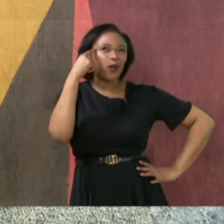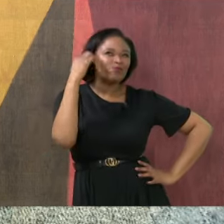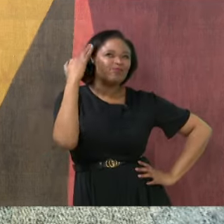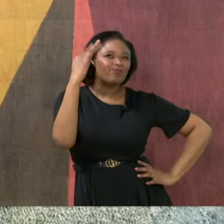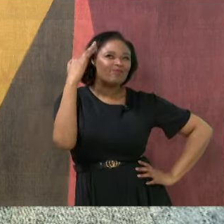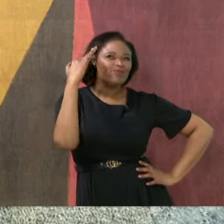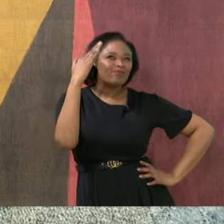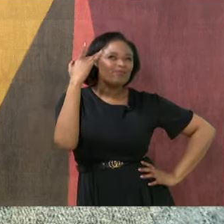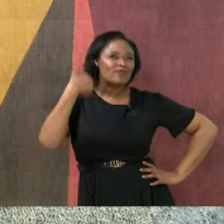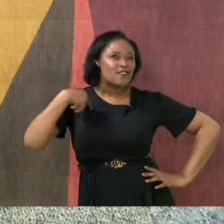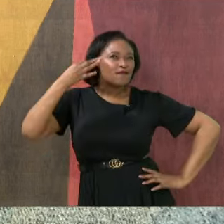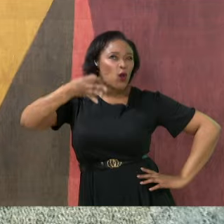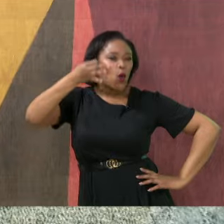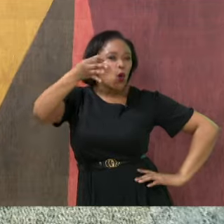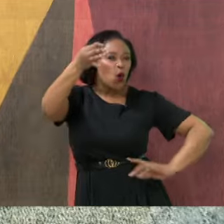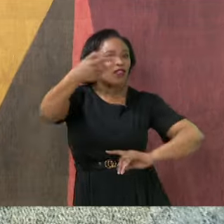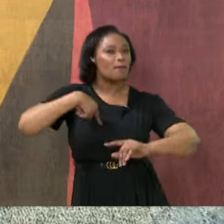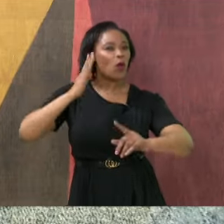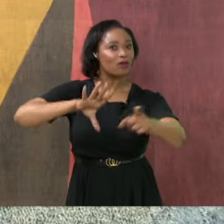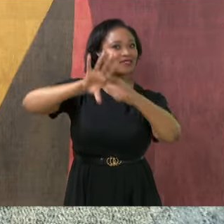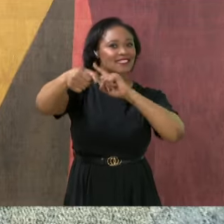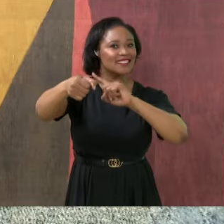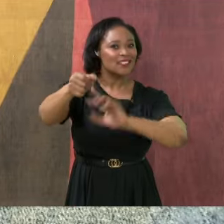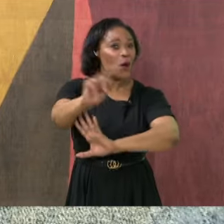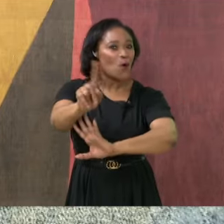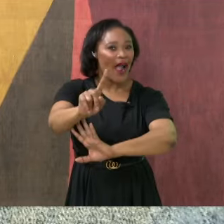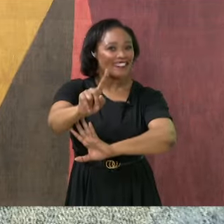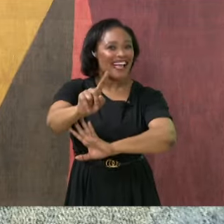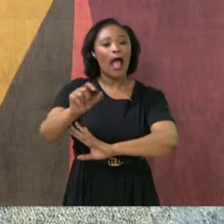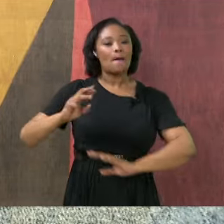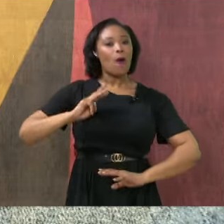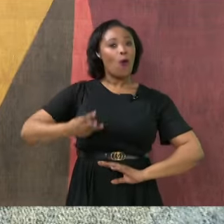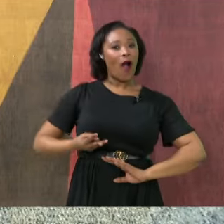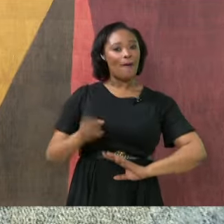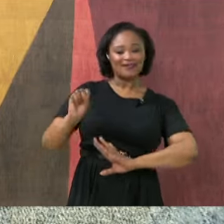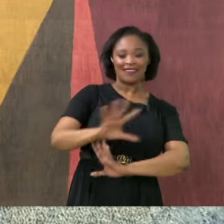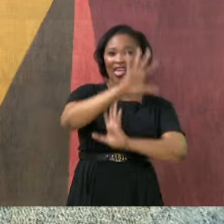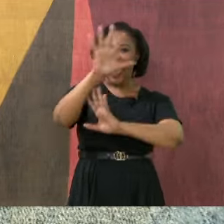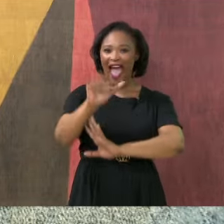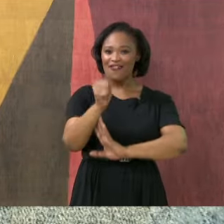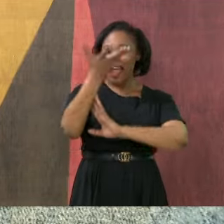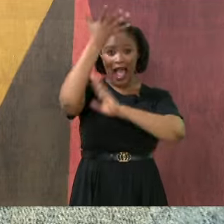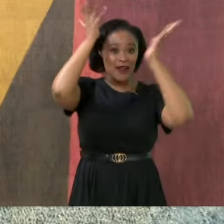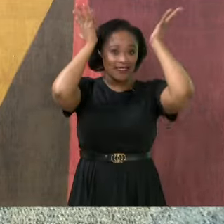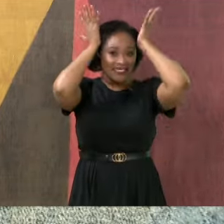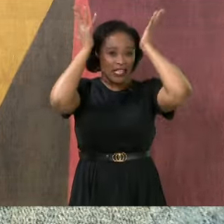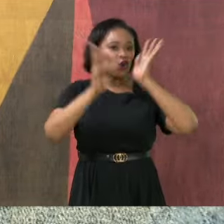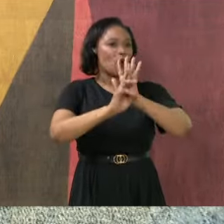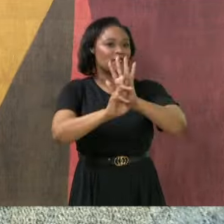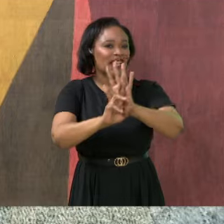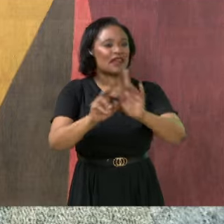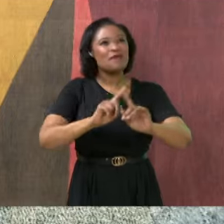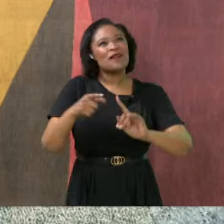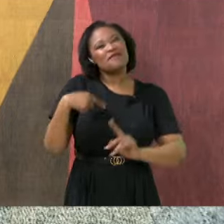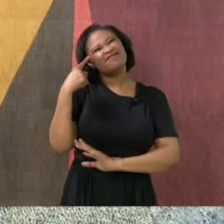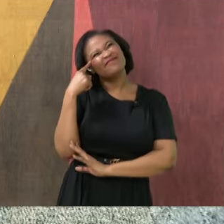dream of Miss South Africa, but it was like a pipe dream. Mm-hmm. It wasn't a realistic dream. It was just one of those things that make you smile, but you